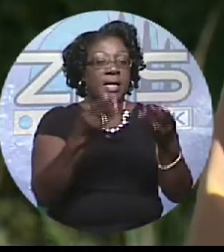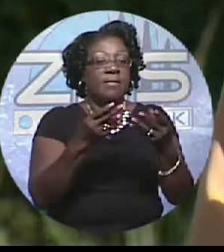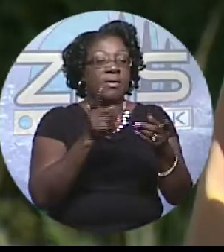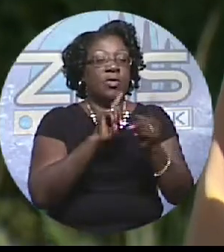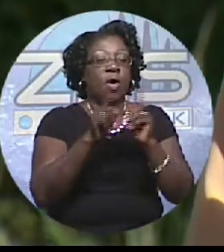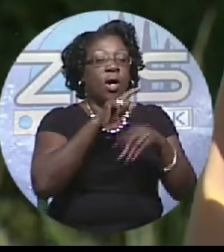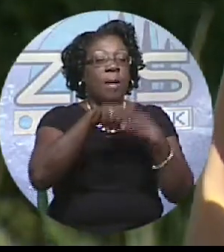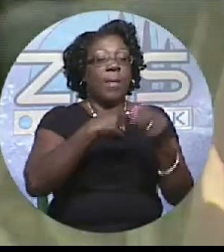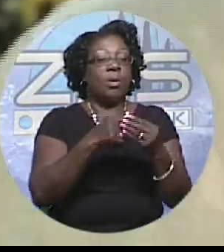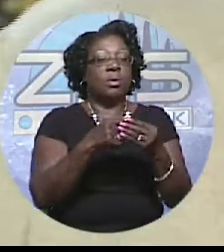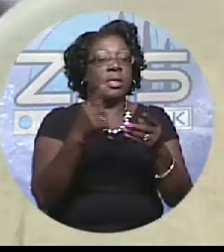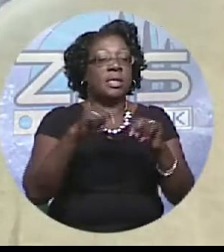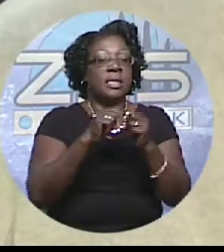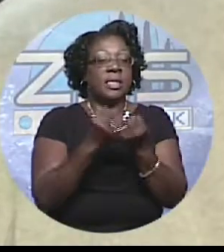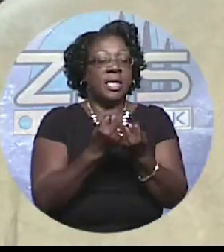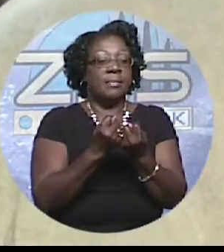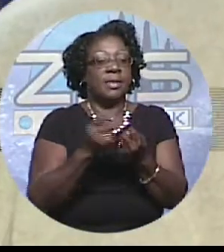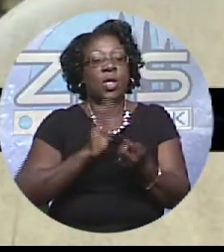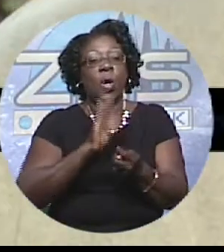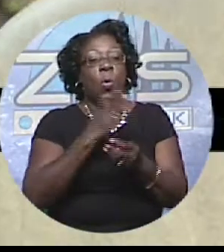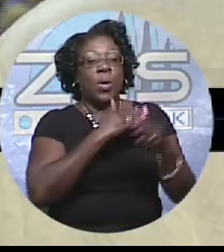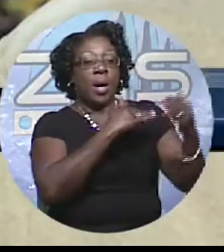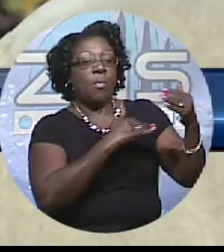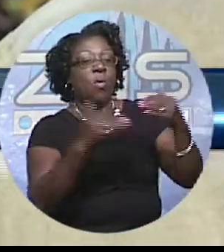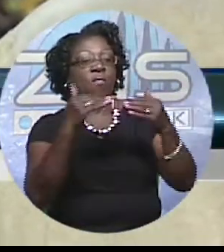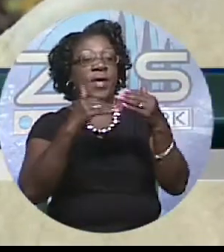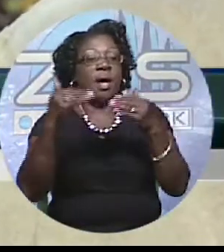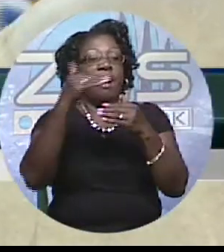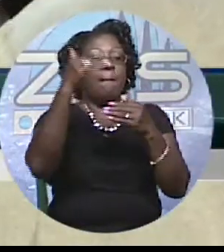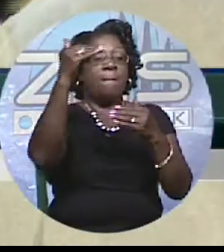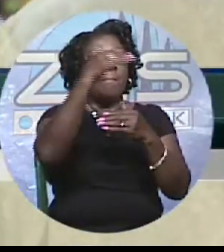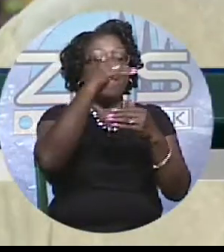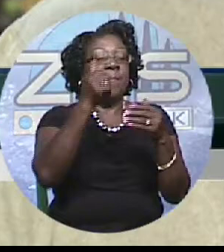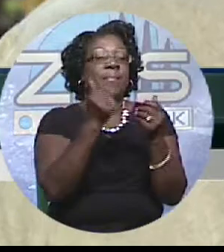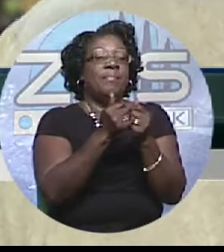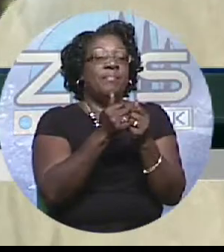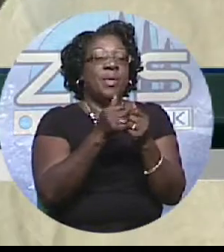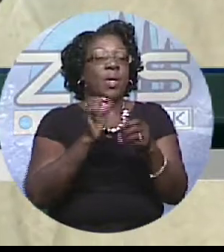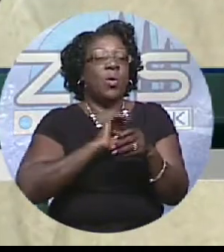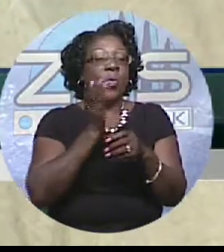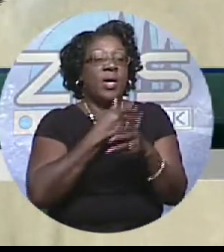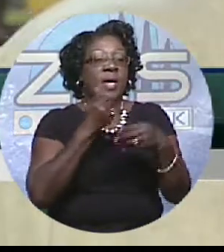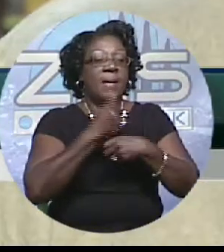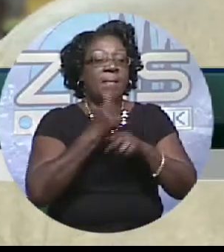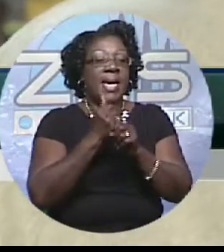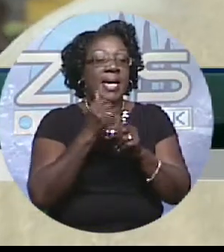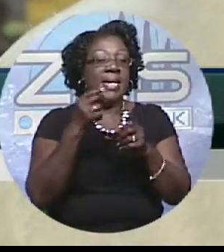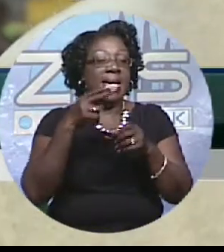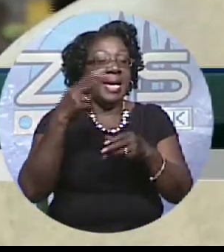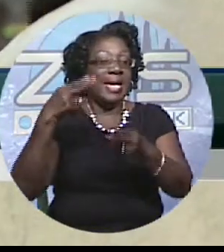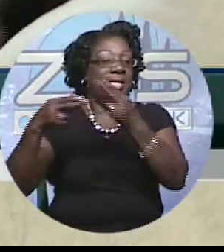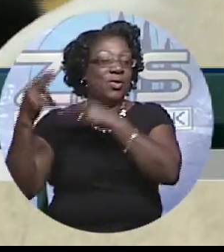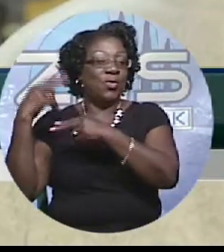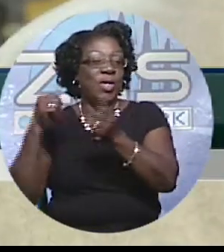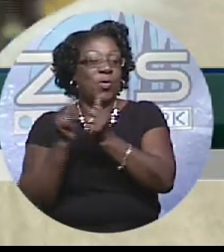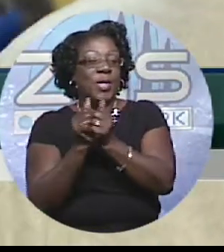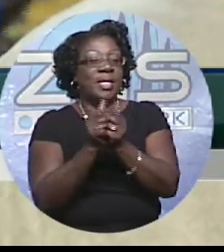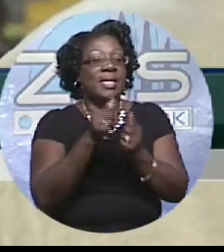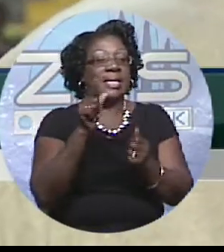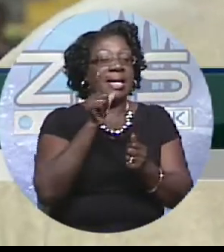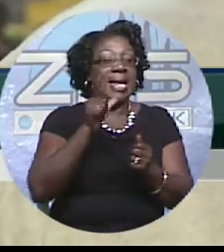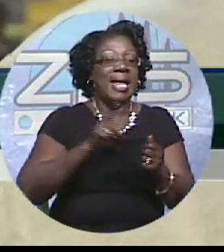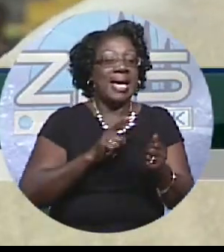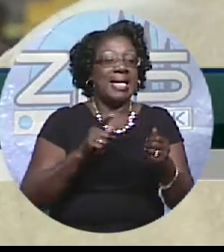team's performance. We are moving up by leaps and bounds. I think we made history with the girls, winning the first gold